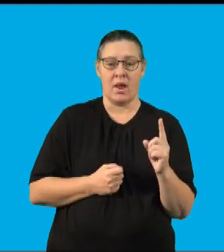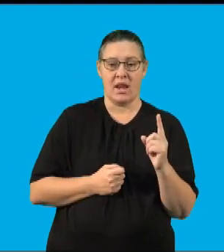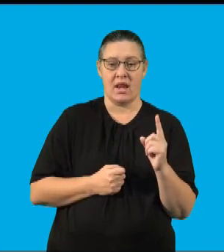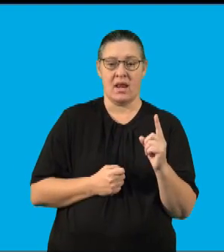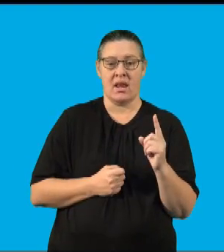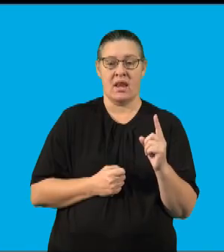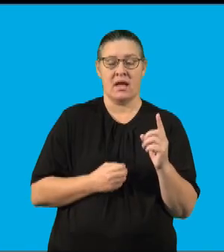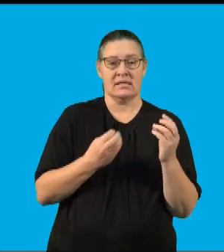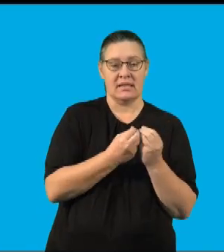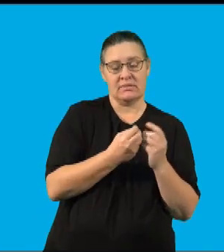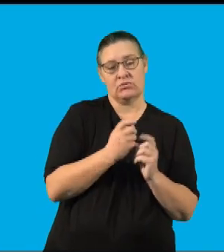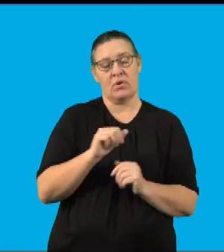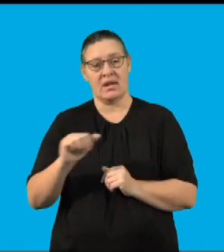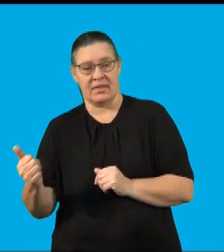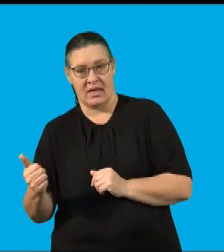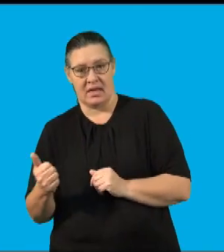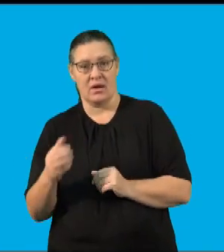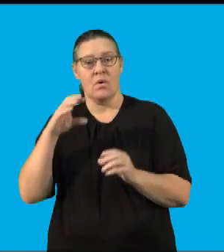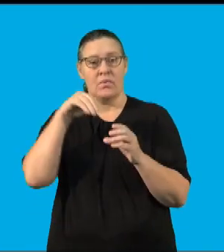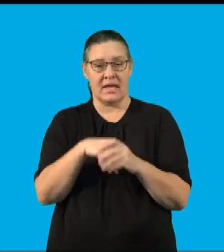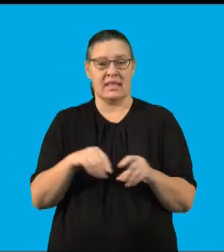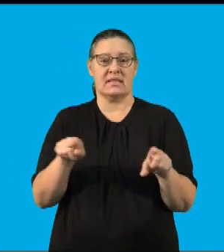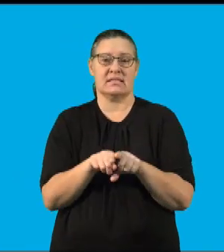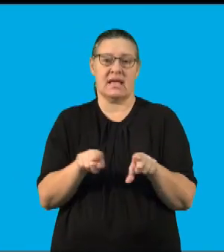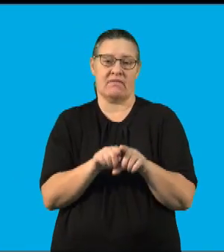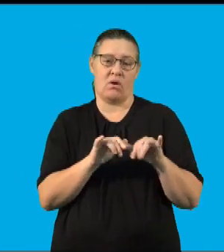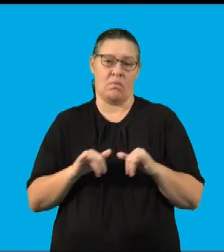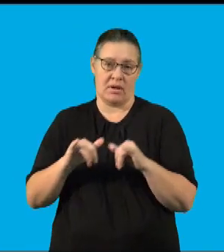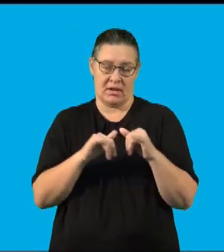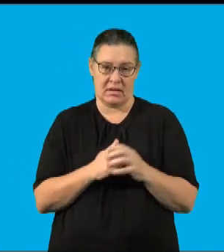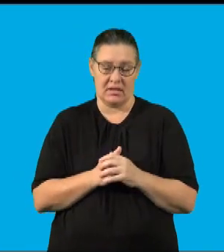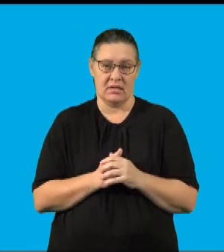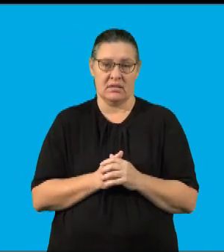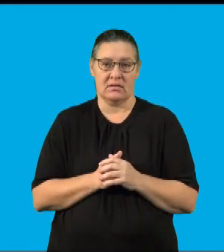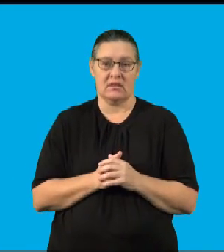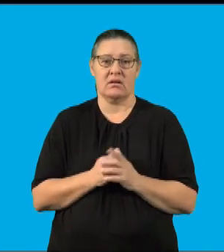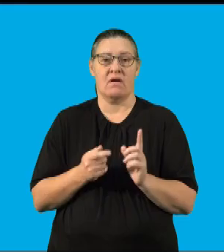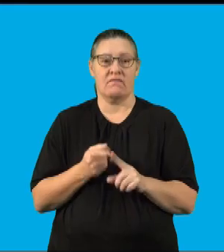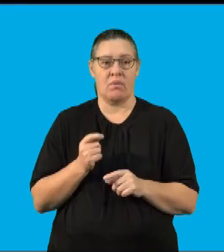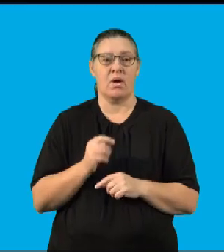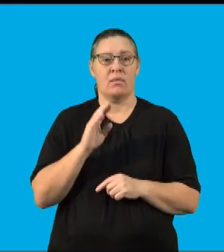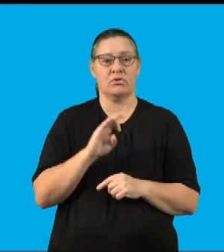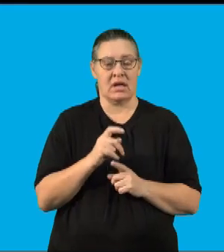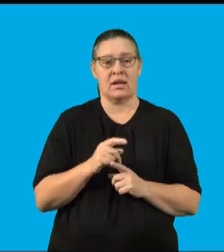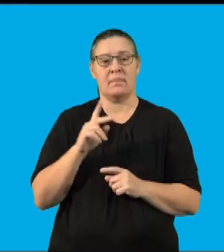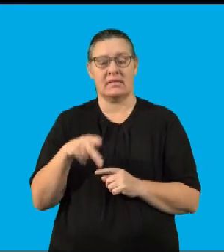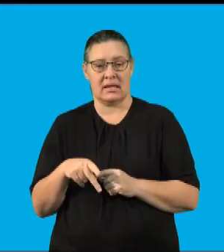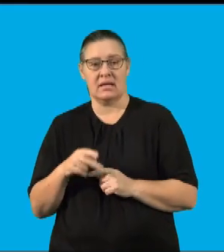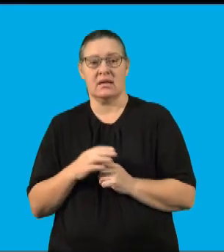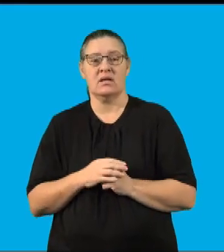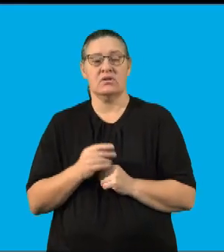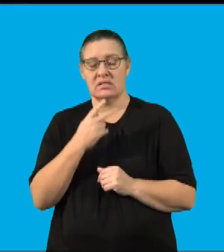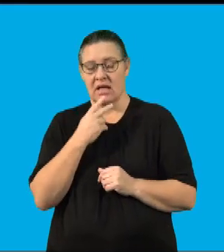going from one substance to the other within the same homologous series. So in this case, from